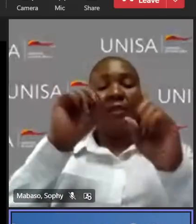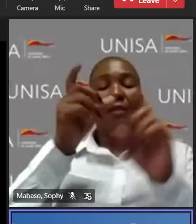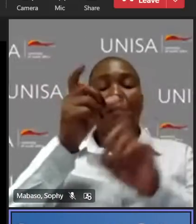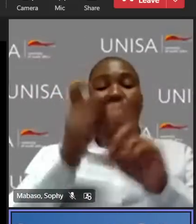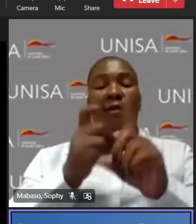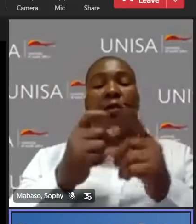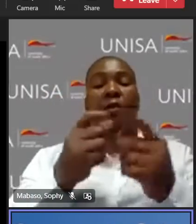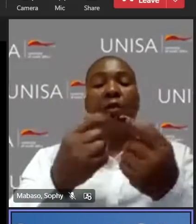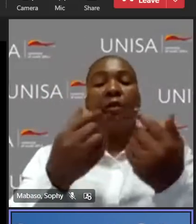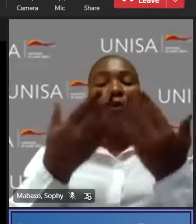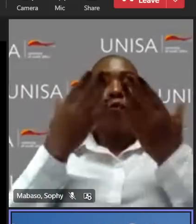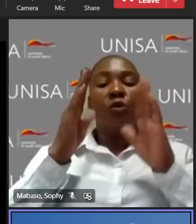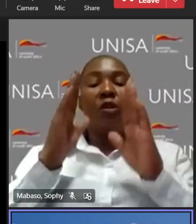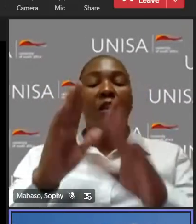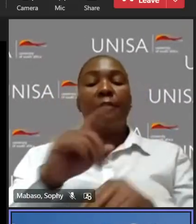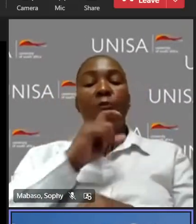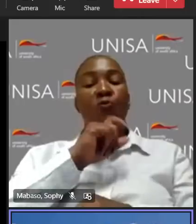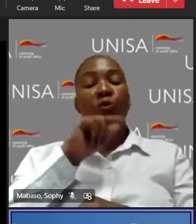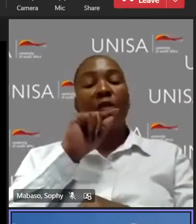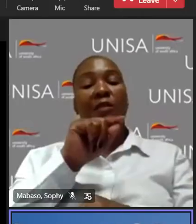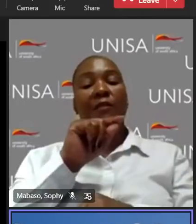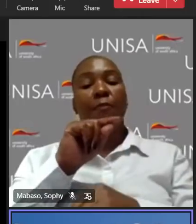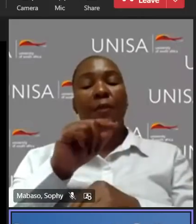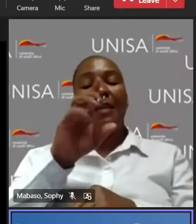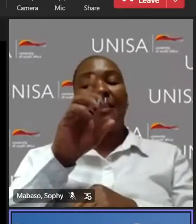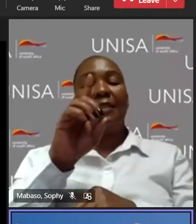may use the